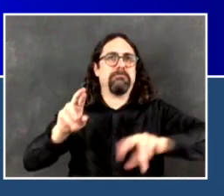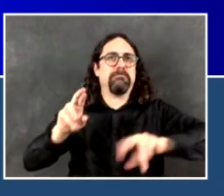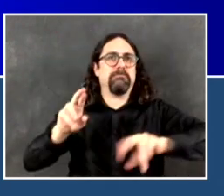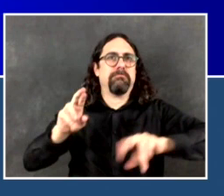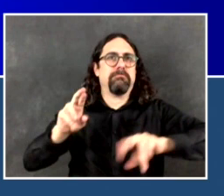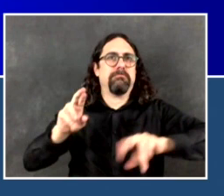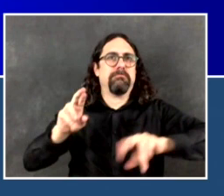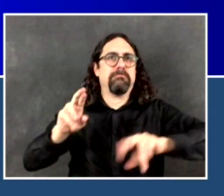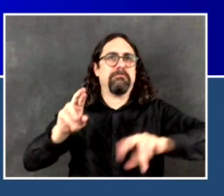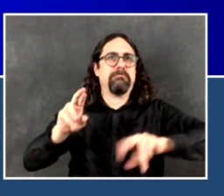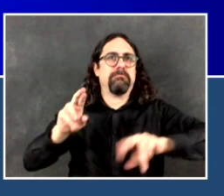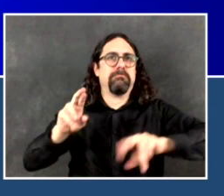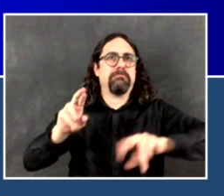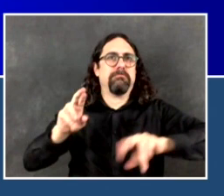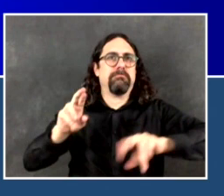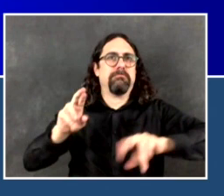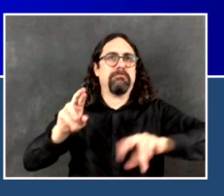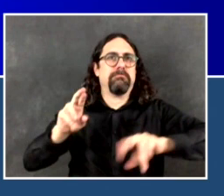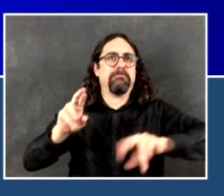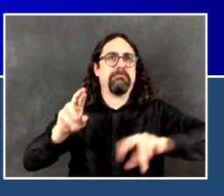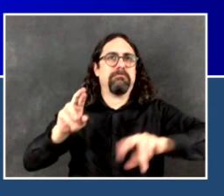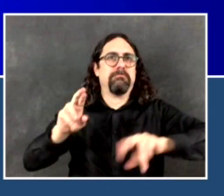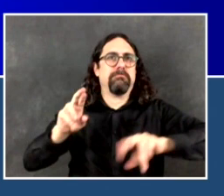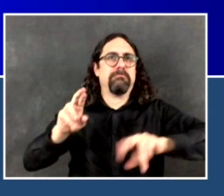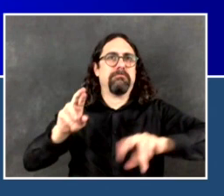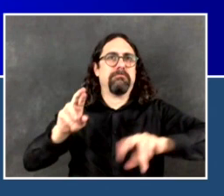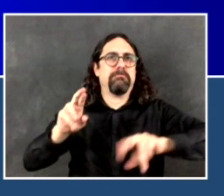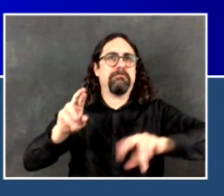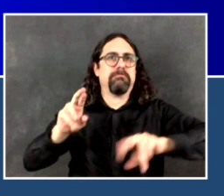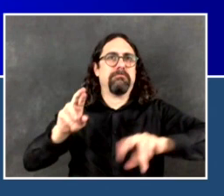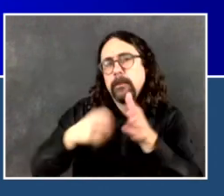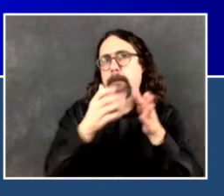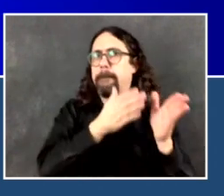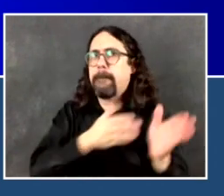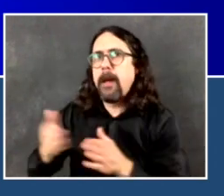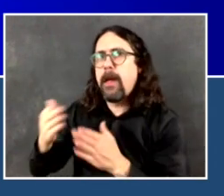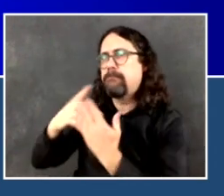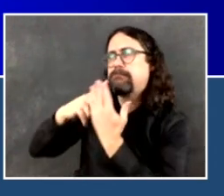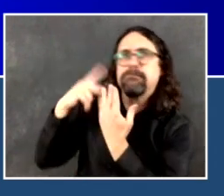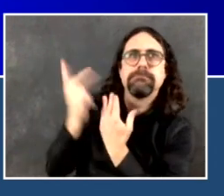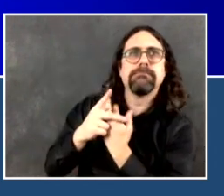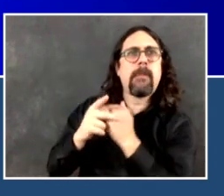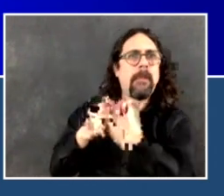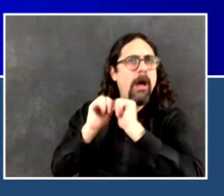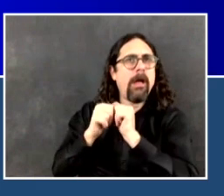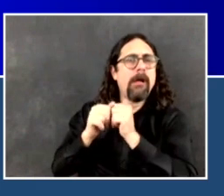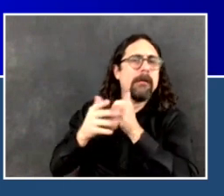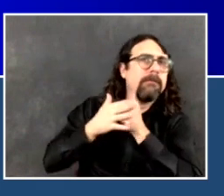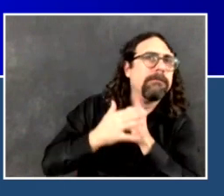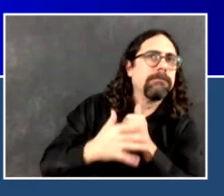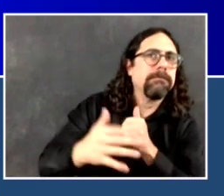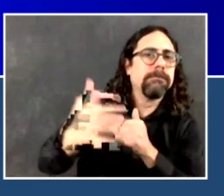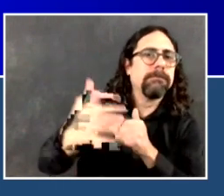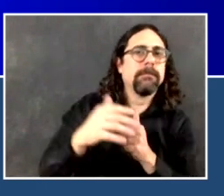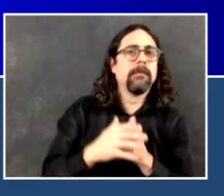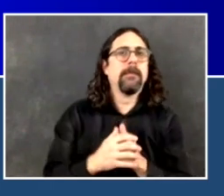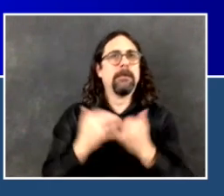group of people I think will make New York City proud. Let me introduce each one to you. First of all, and this will be a group